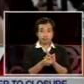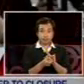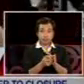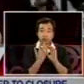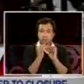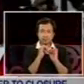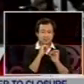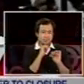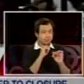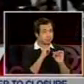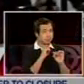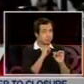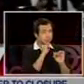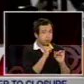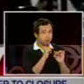Hindi ko